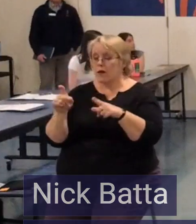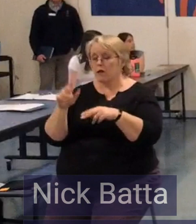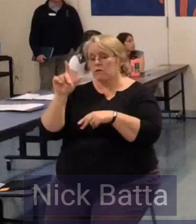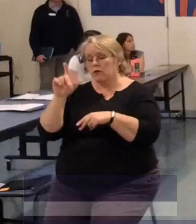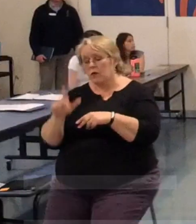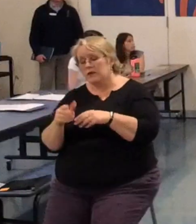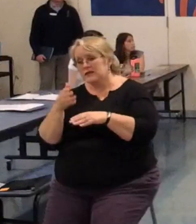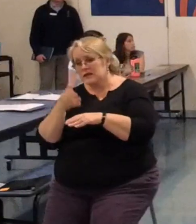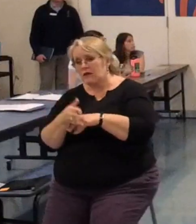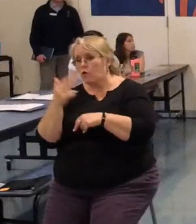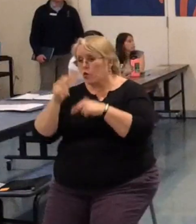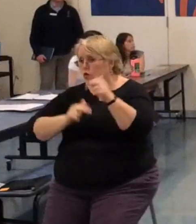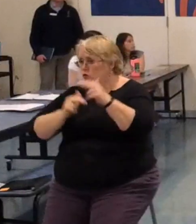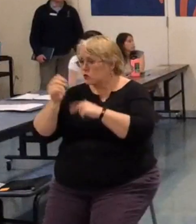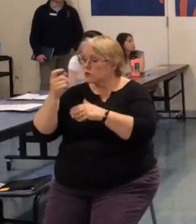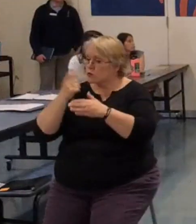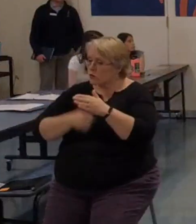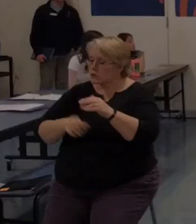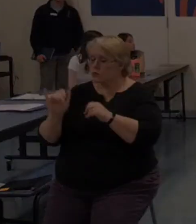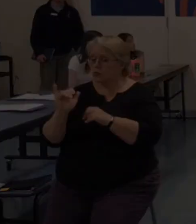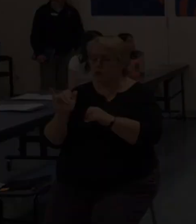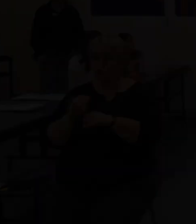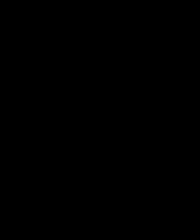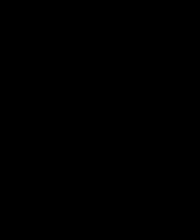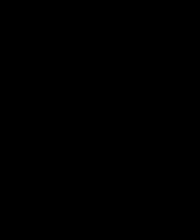lower side in terms of construction cost estimates.